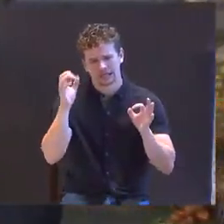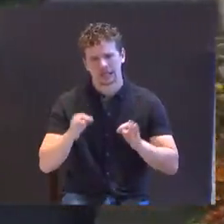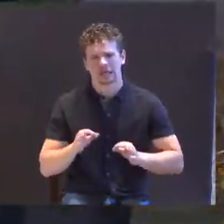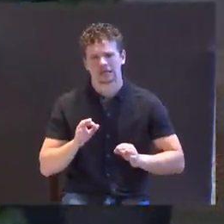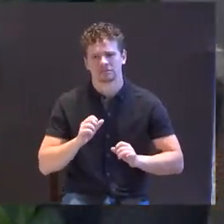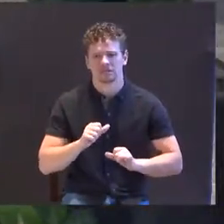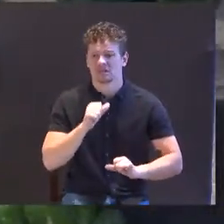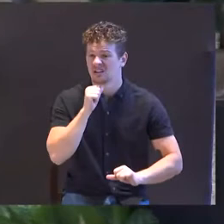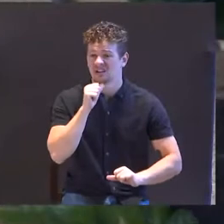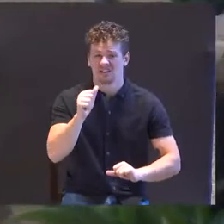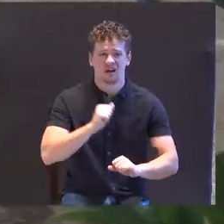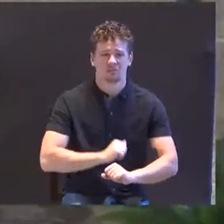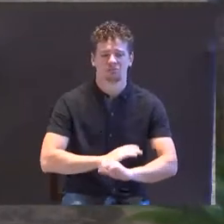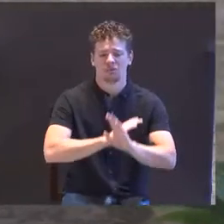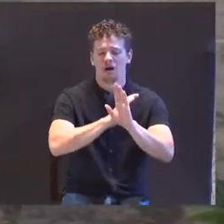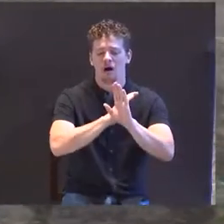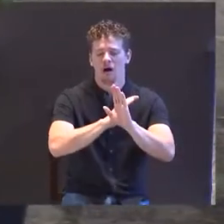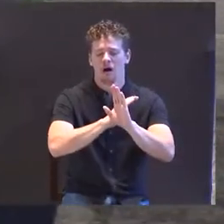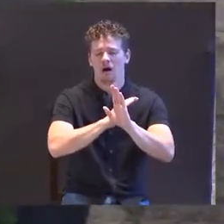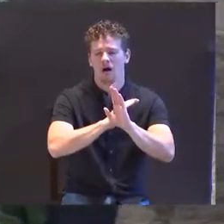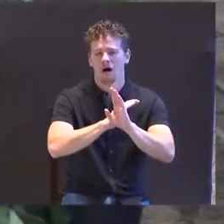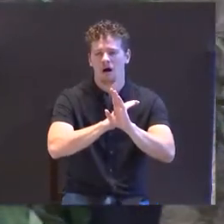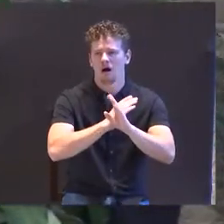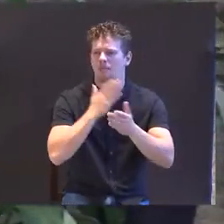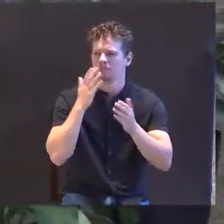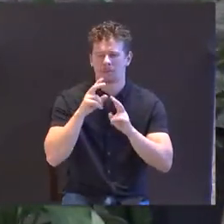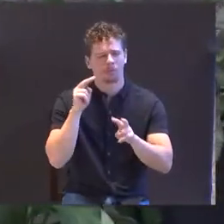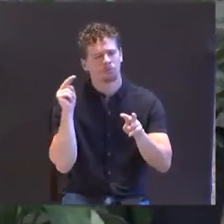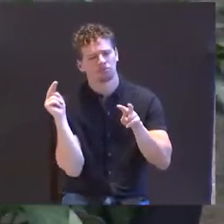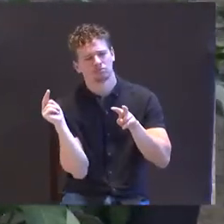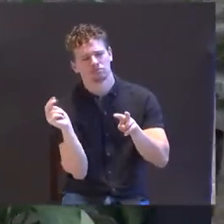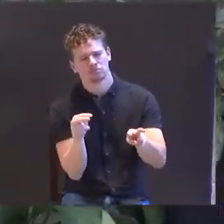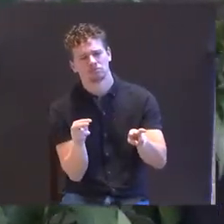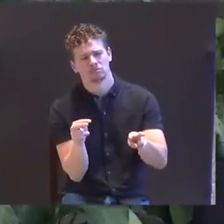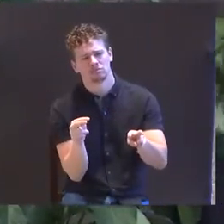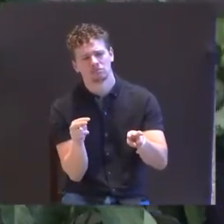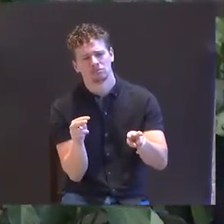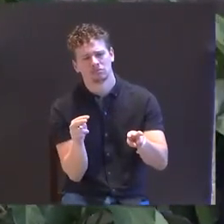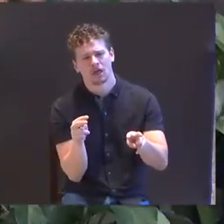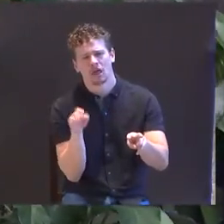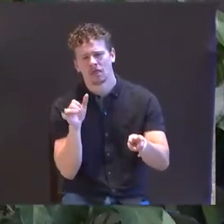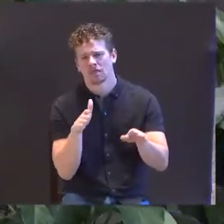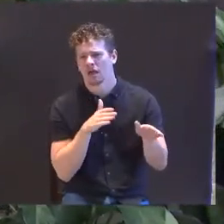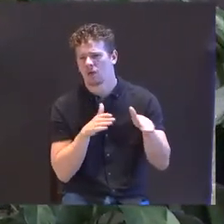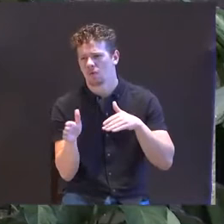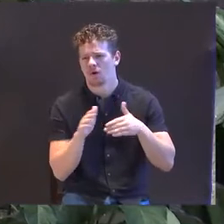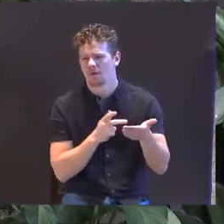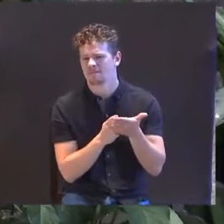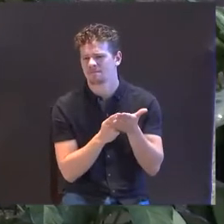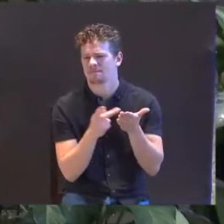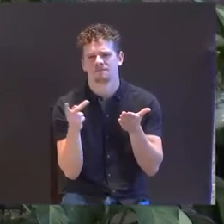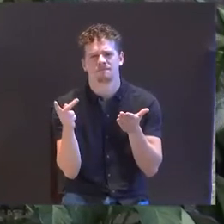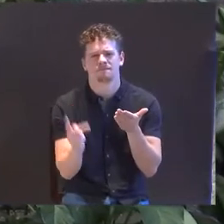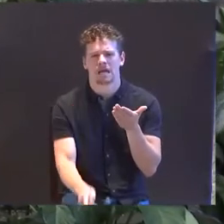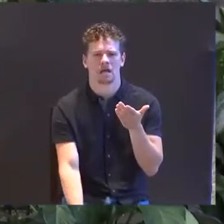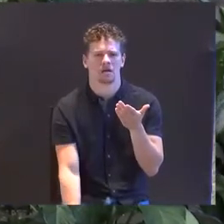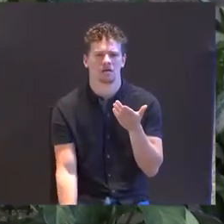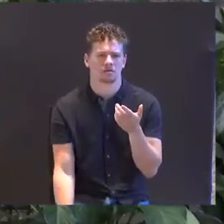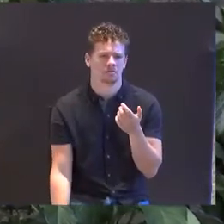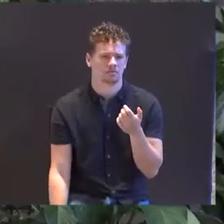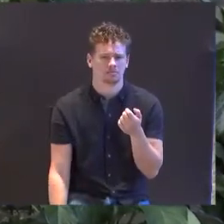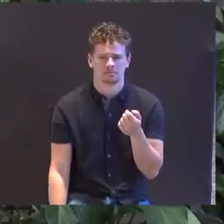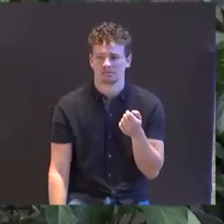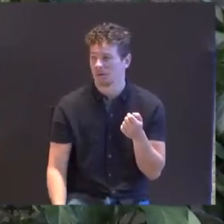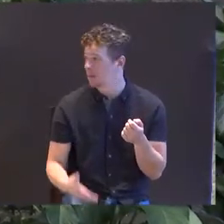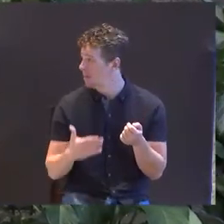time, you might look at that and you might say that walk was a failure. It was